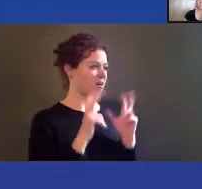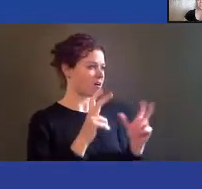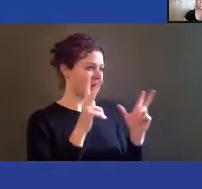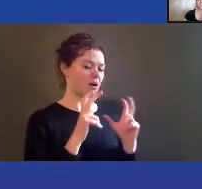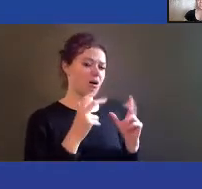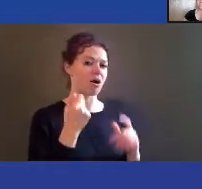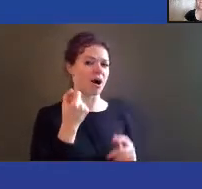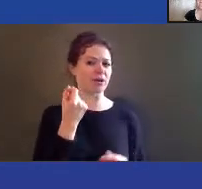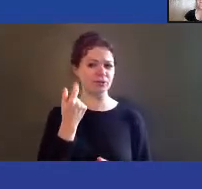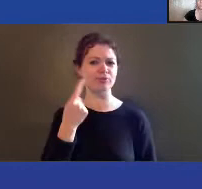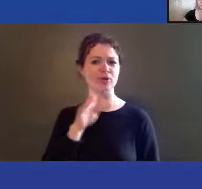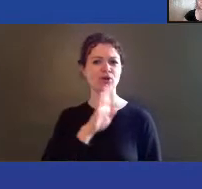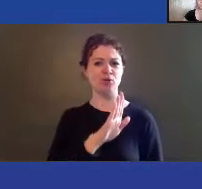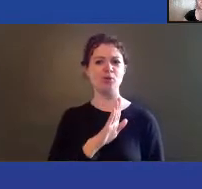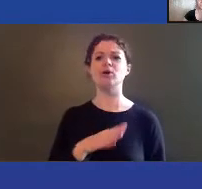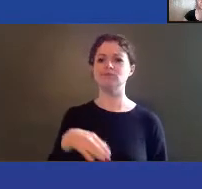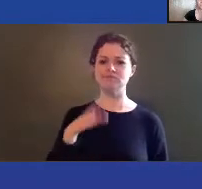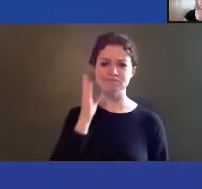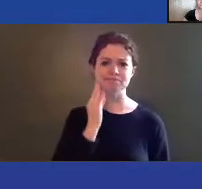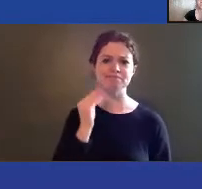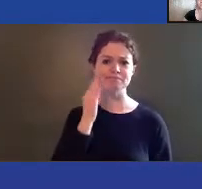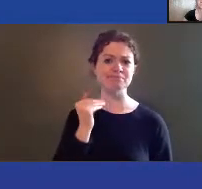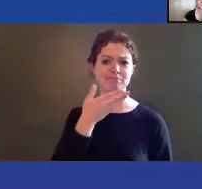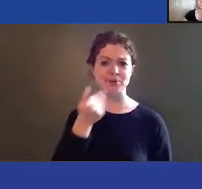slide, please.